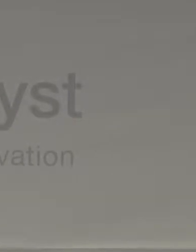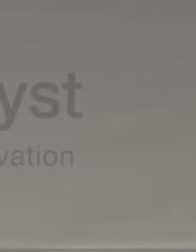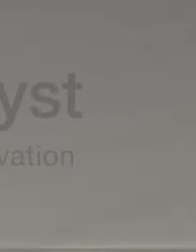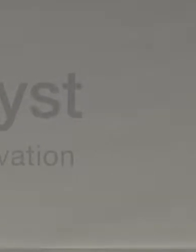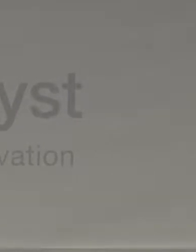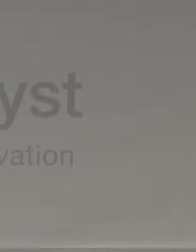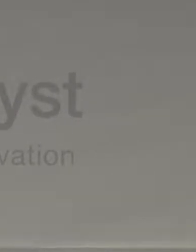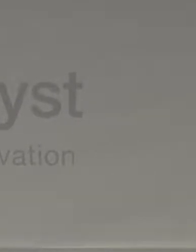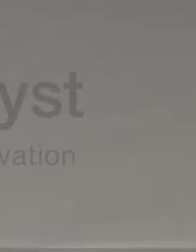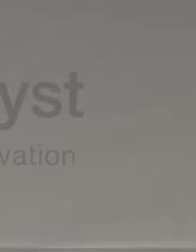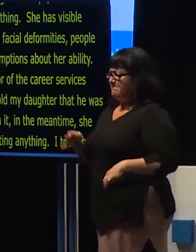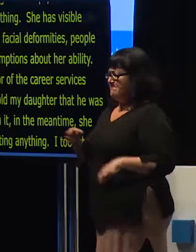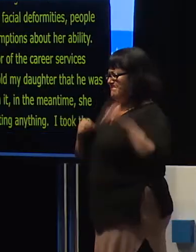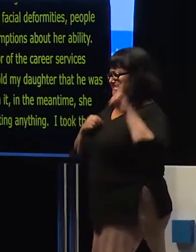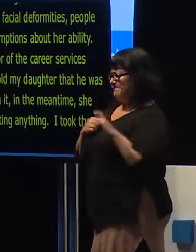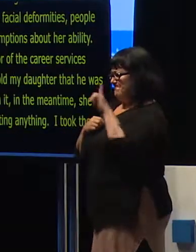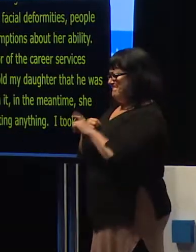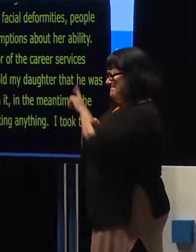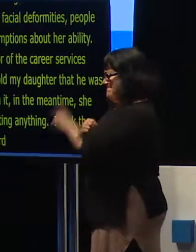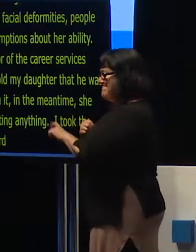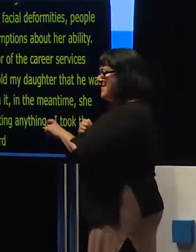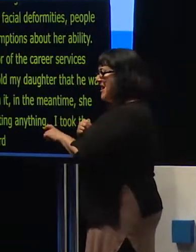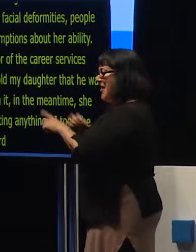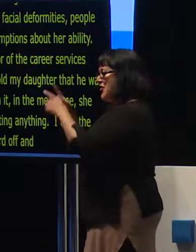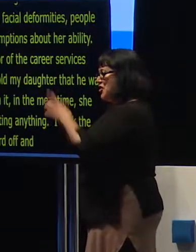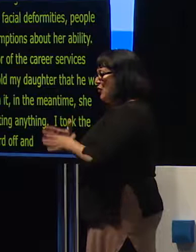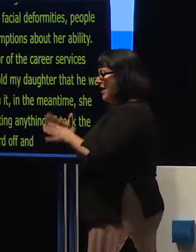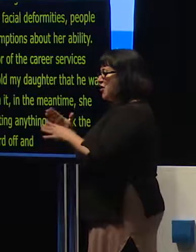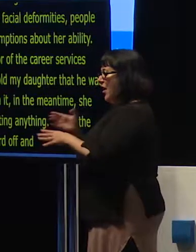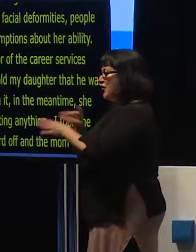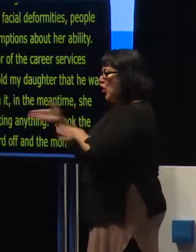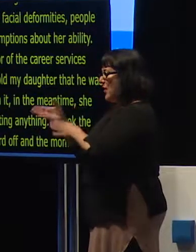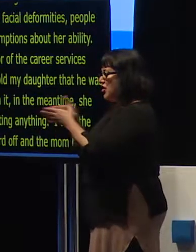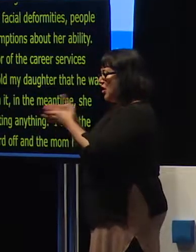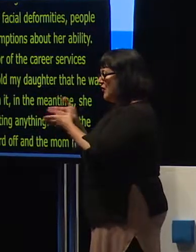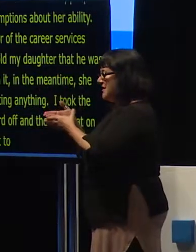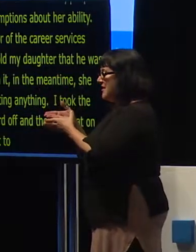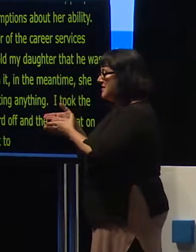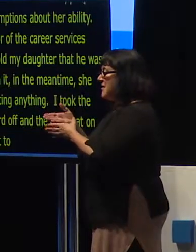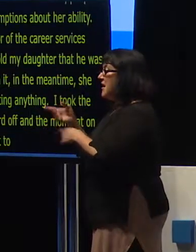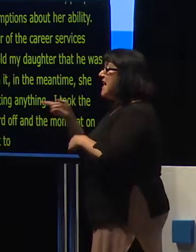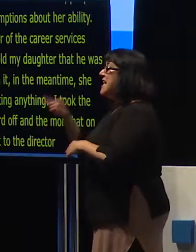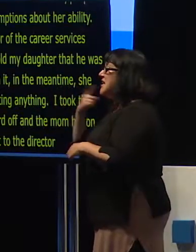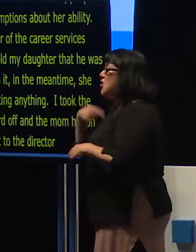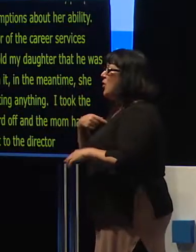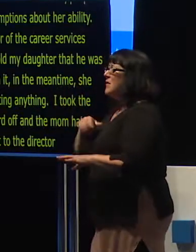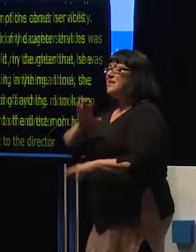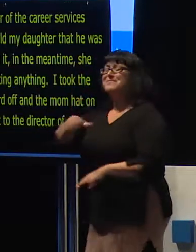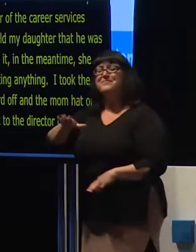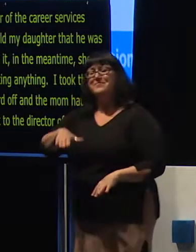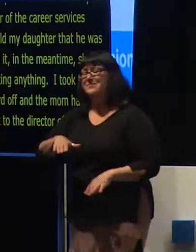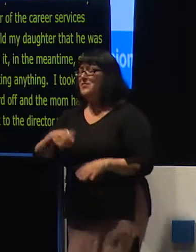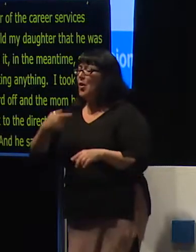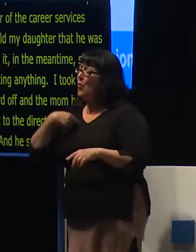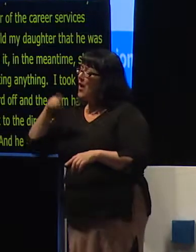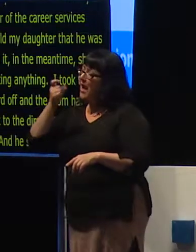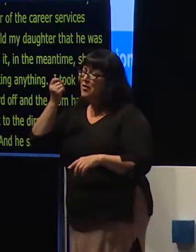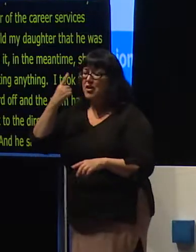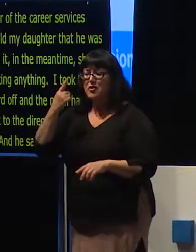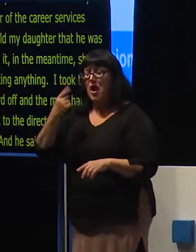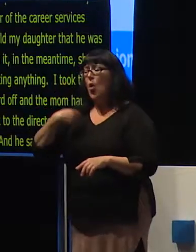the director of career services. You know what he said to me? He said, Mrs. Vogel, you have to understand, we have to get